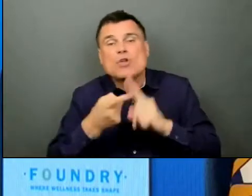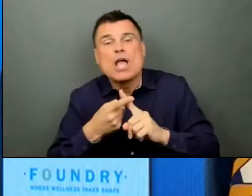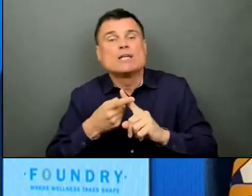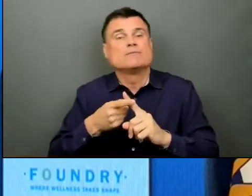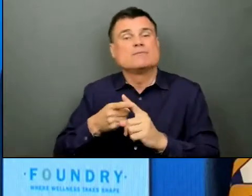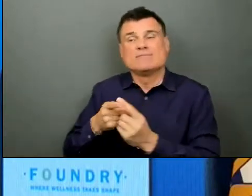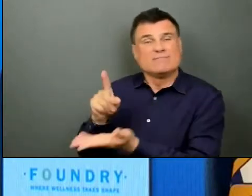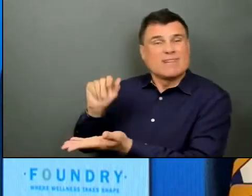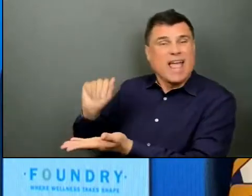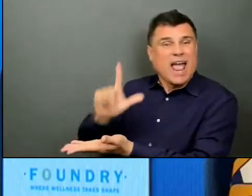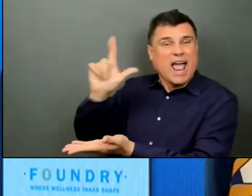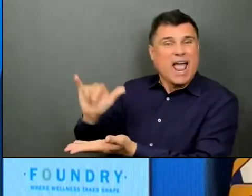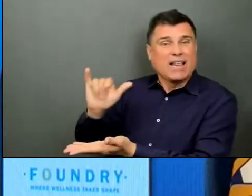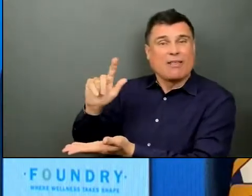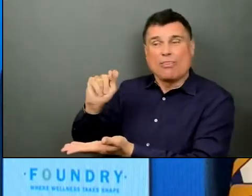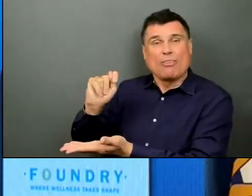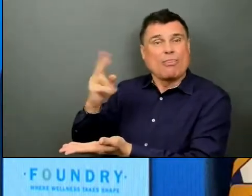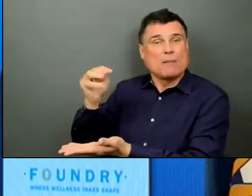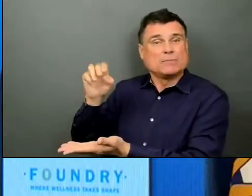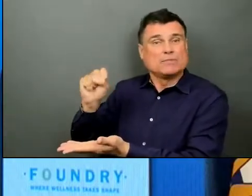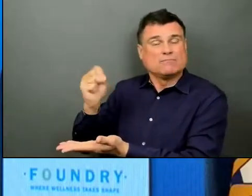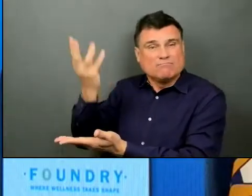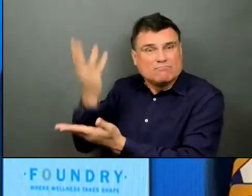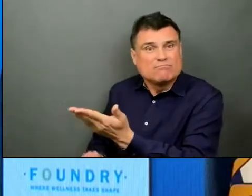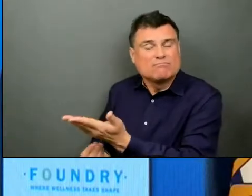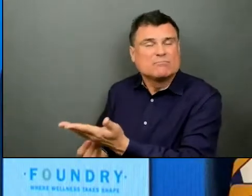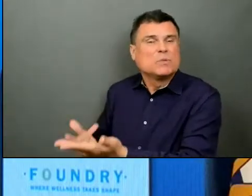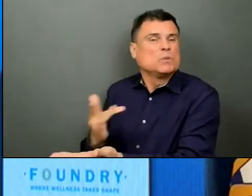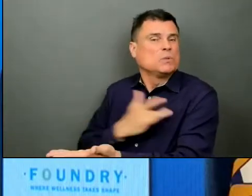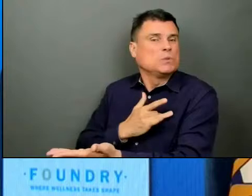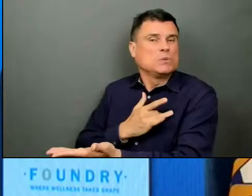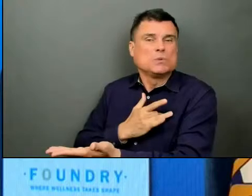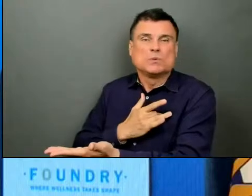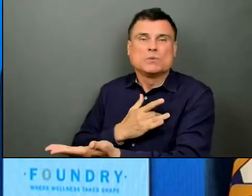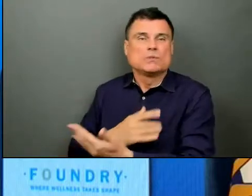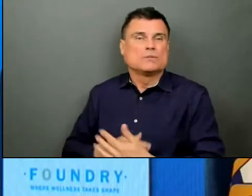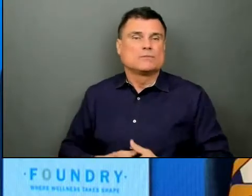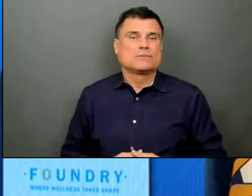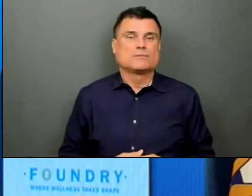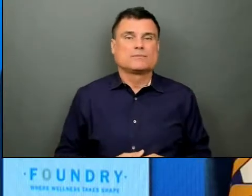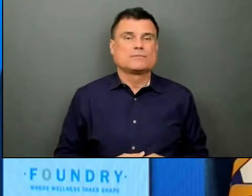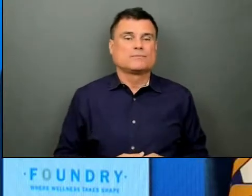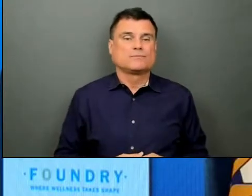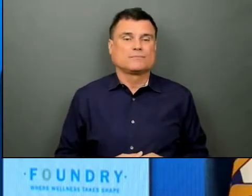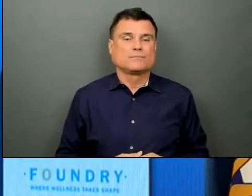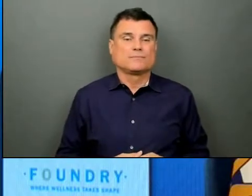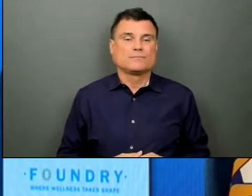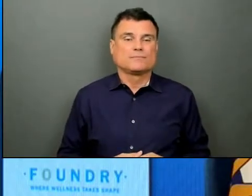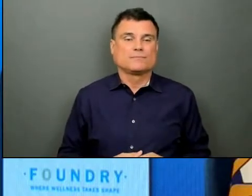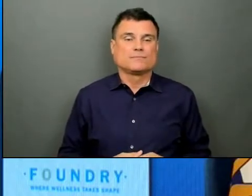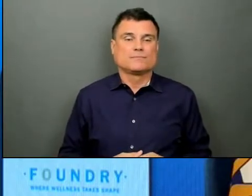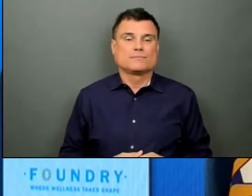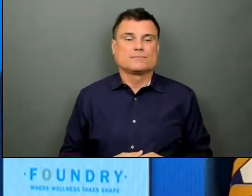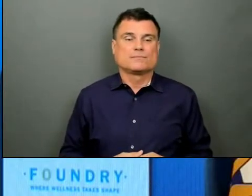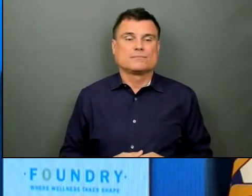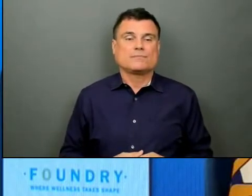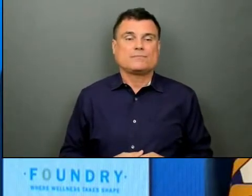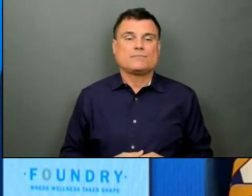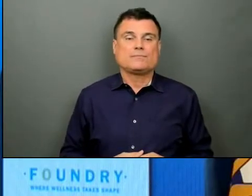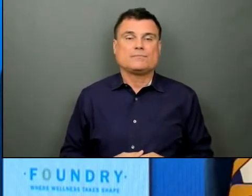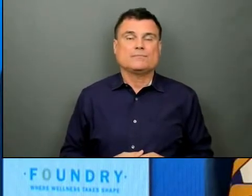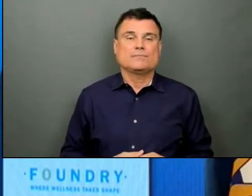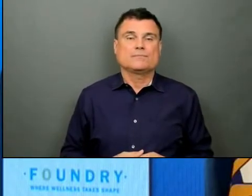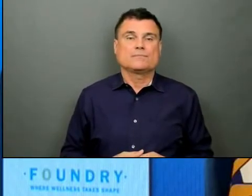This young girl and so many others that we have lost in British Columbia will continue to inform our work as a